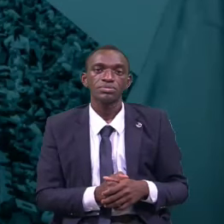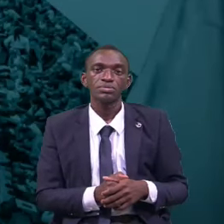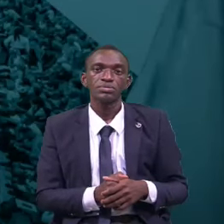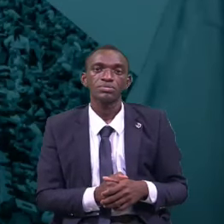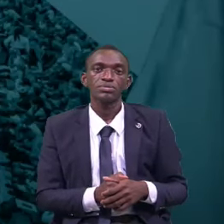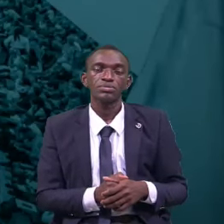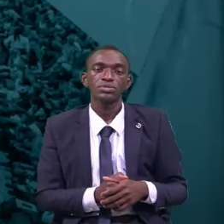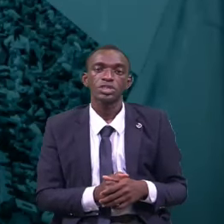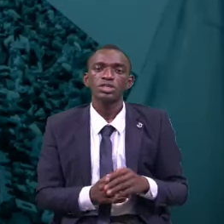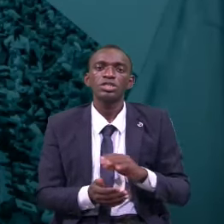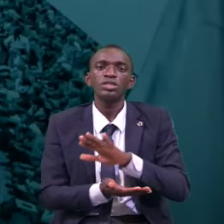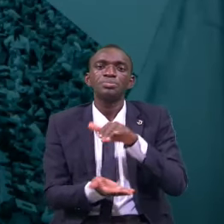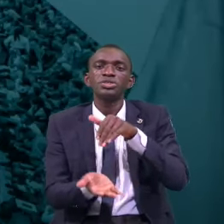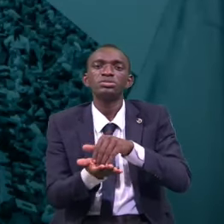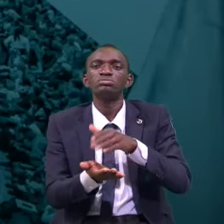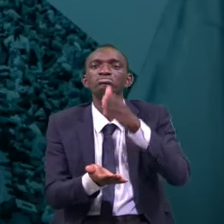In the middle.